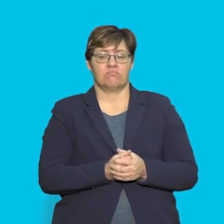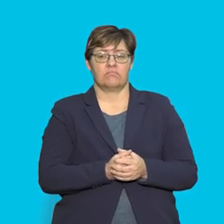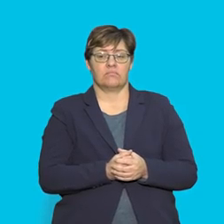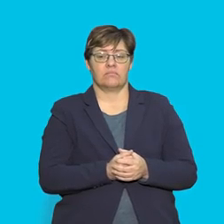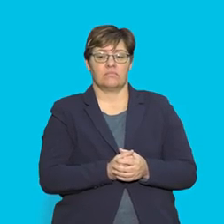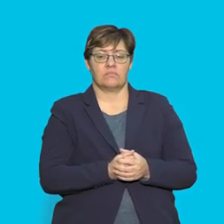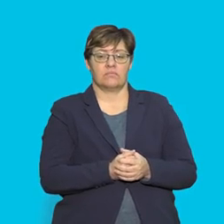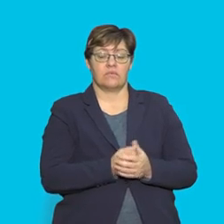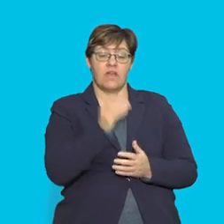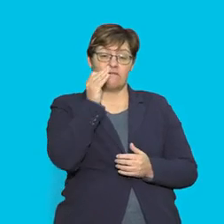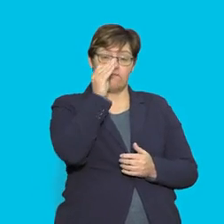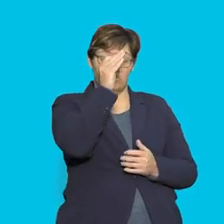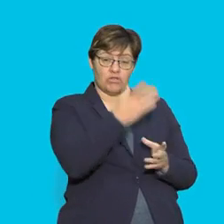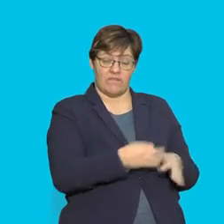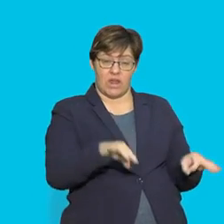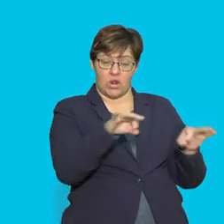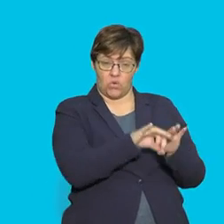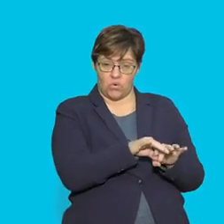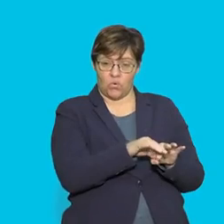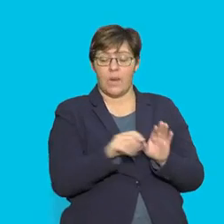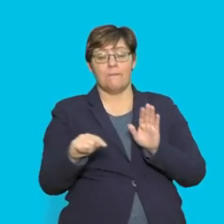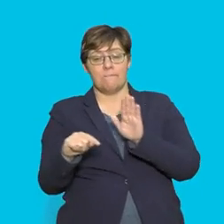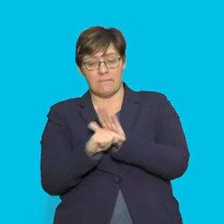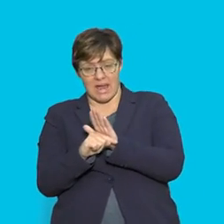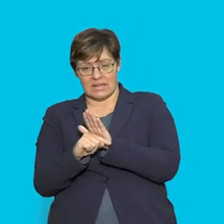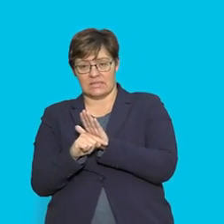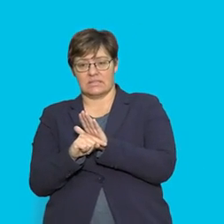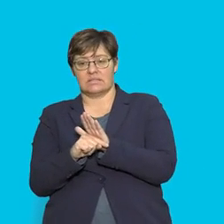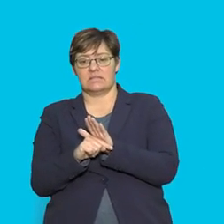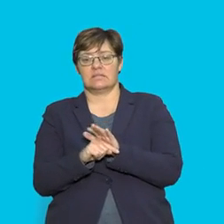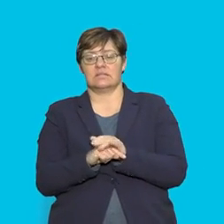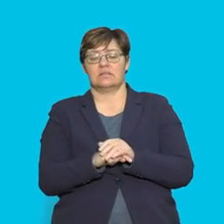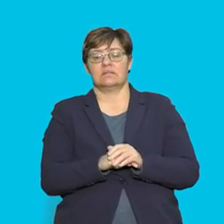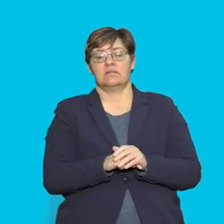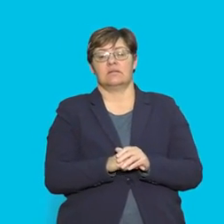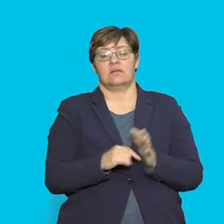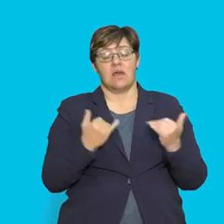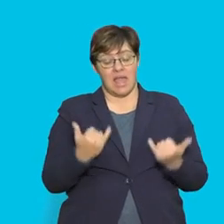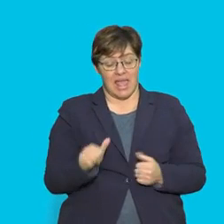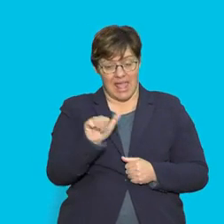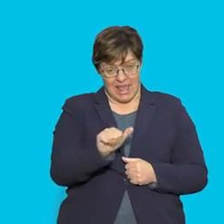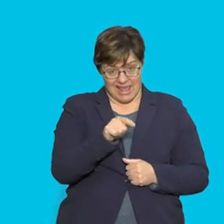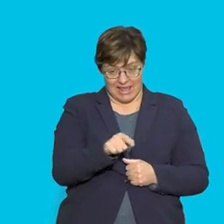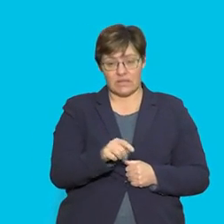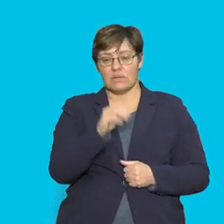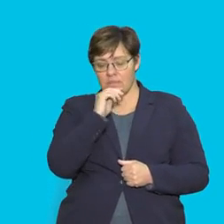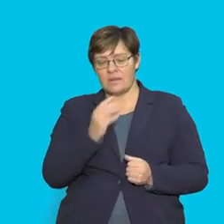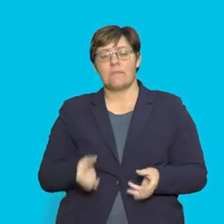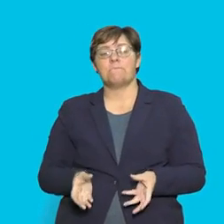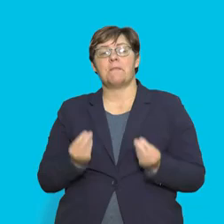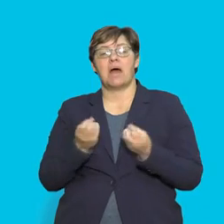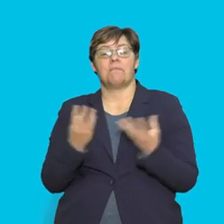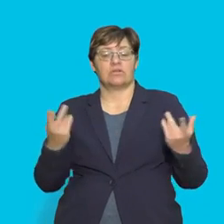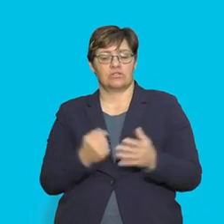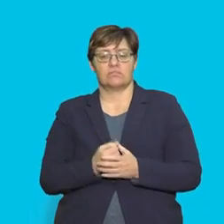right? And then you will say the future value minus the A that we just got here, and that will give us